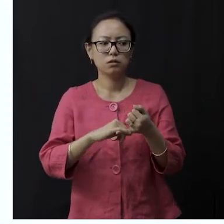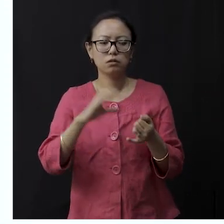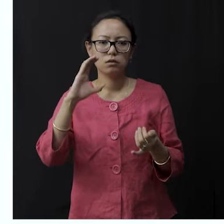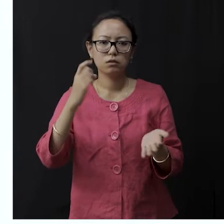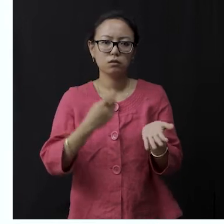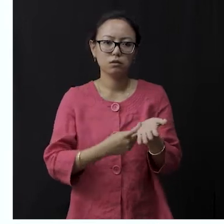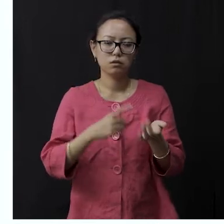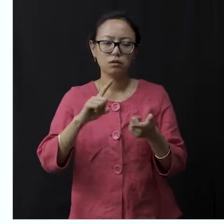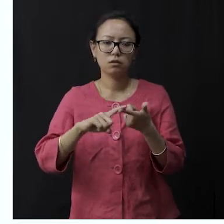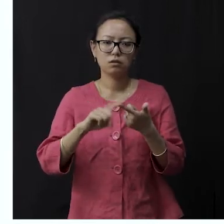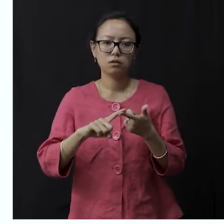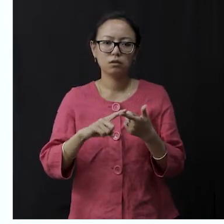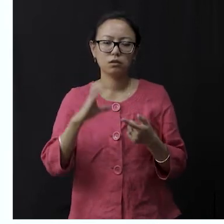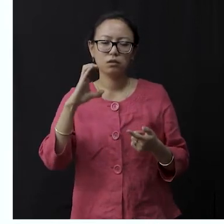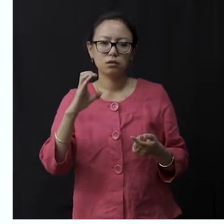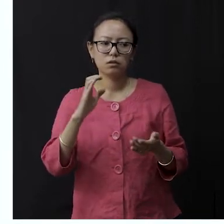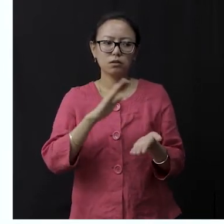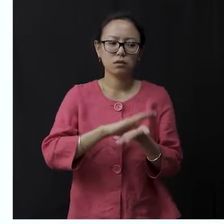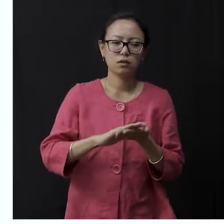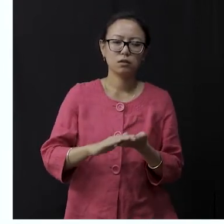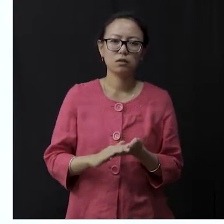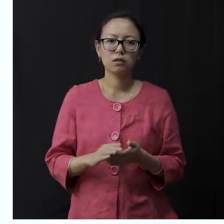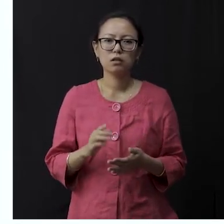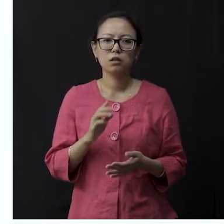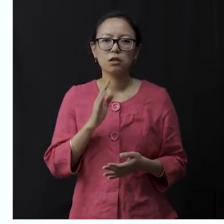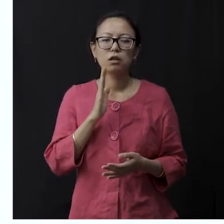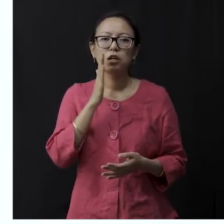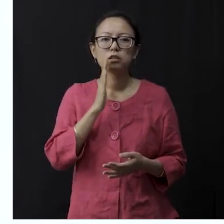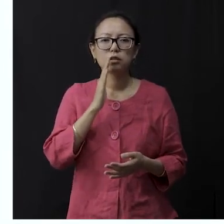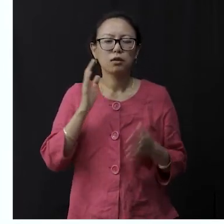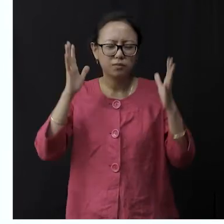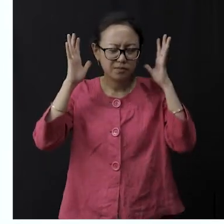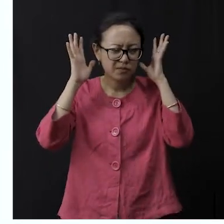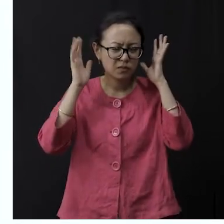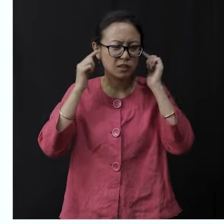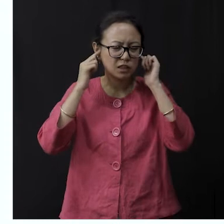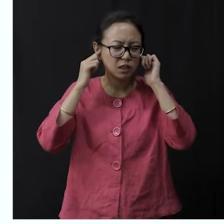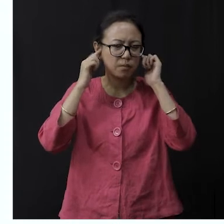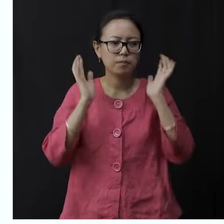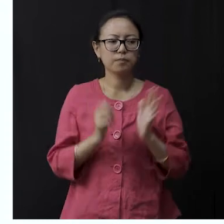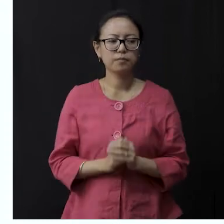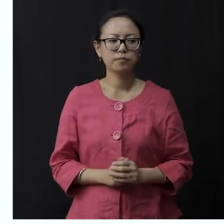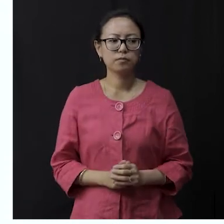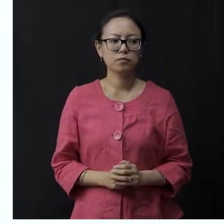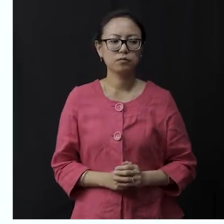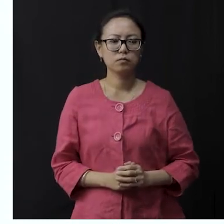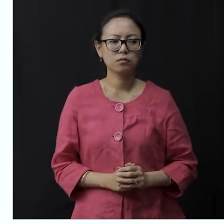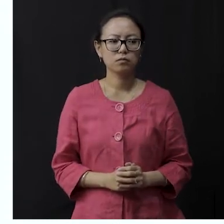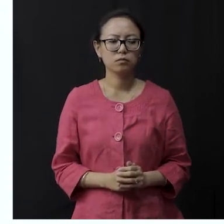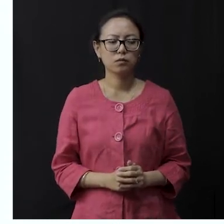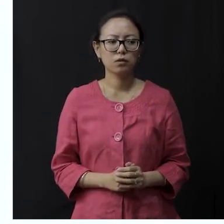Screech, that means sharp sound. So the person can hear the owl's call at night. Owl's call, that means